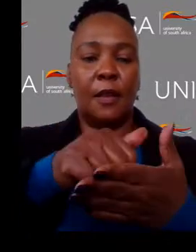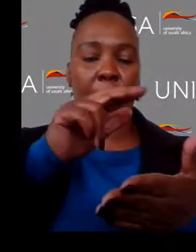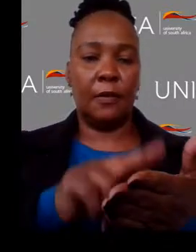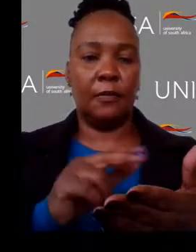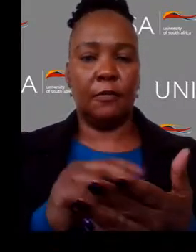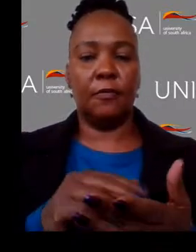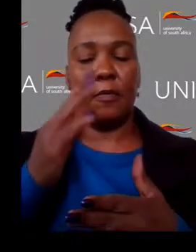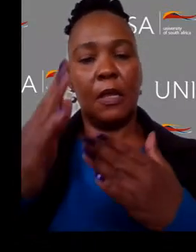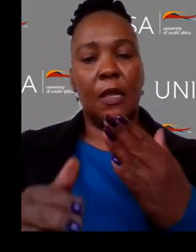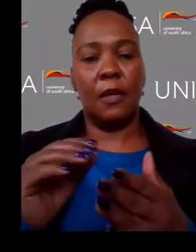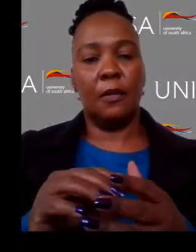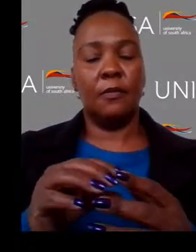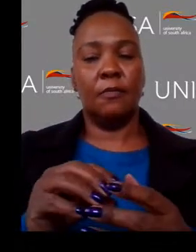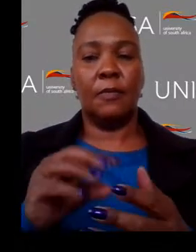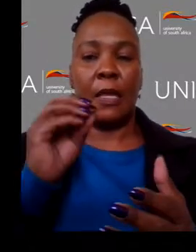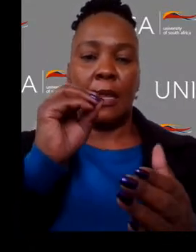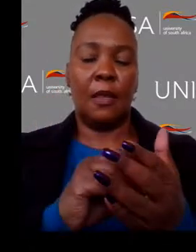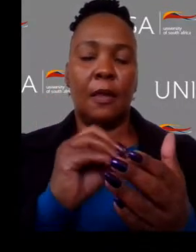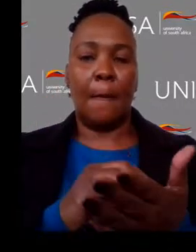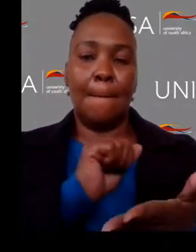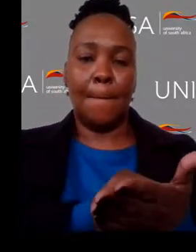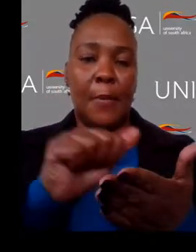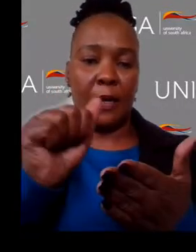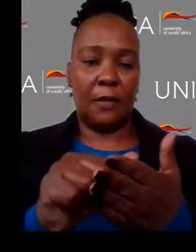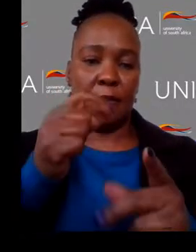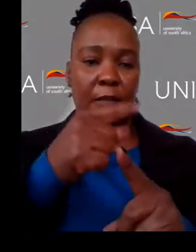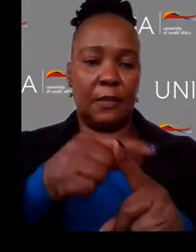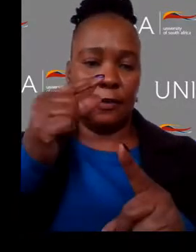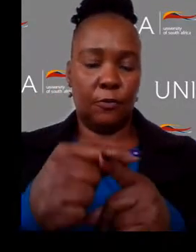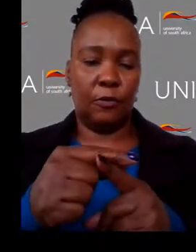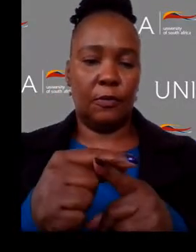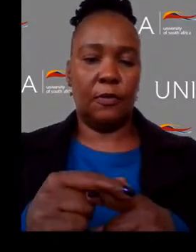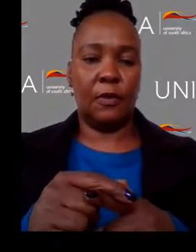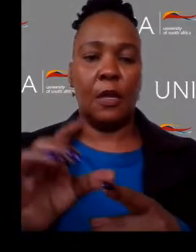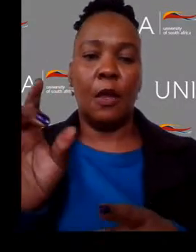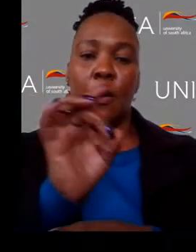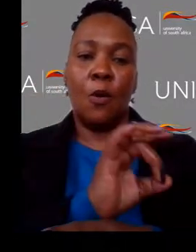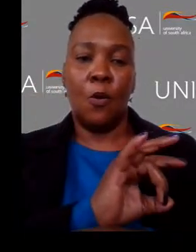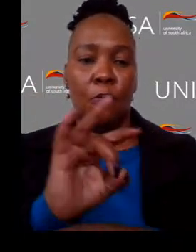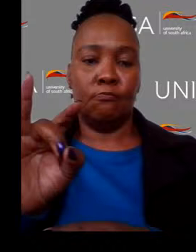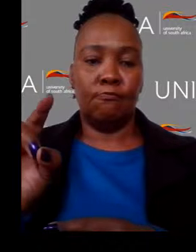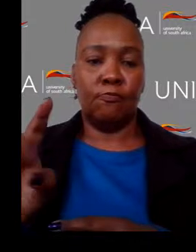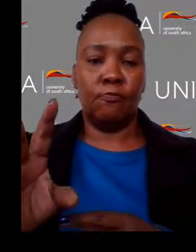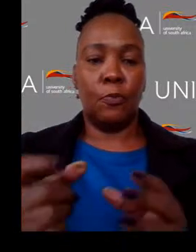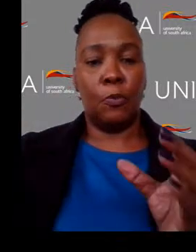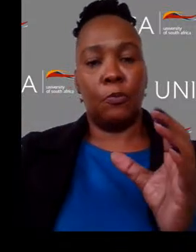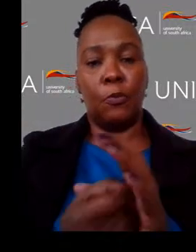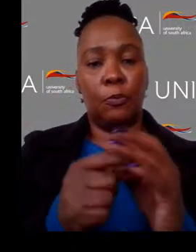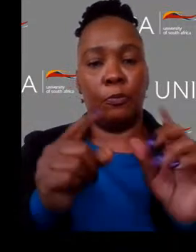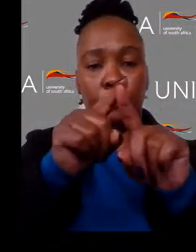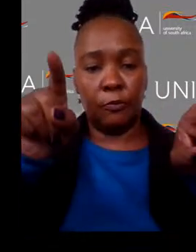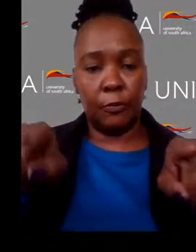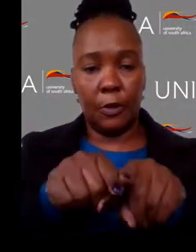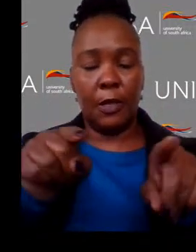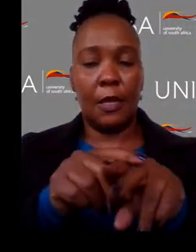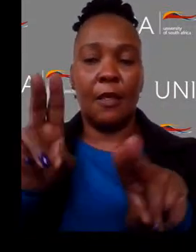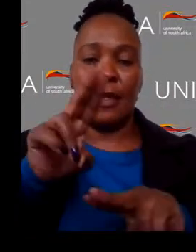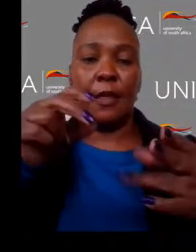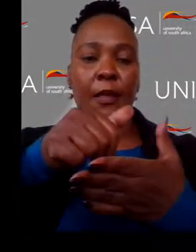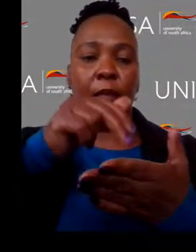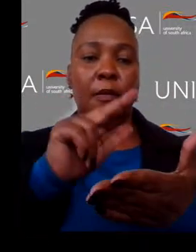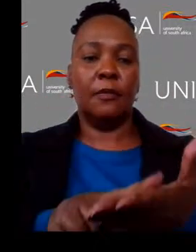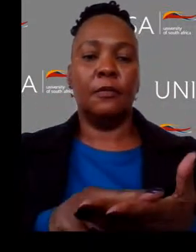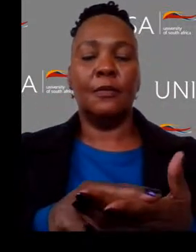the password for this. So once you get this pop-up, you go to the Invigilator app and you say